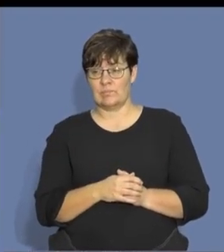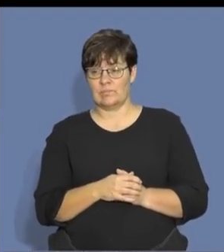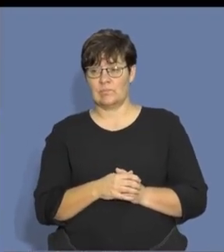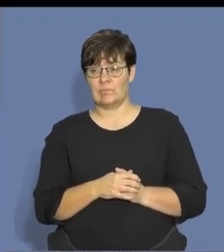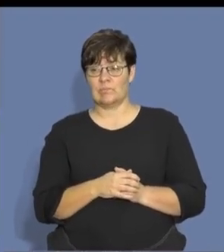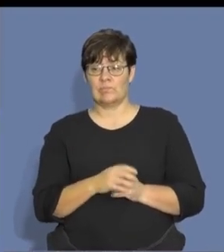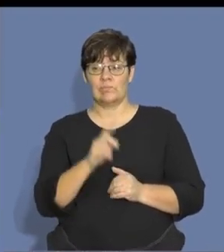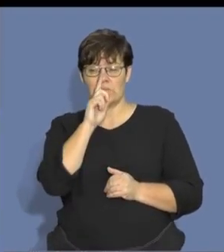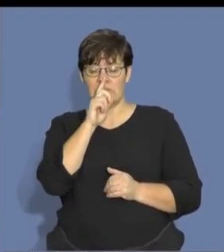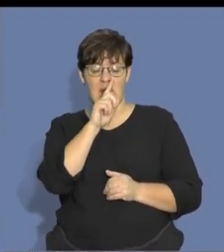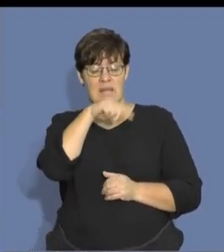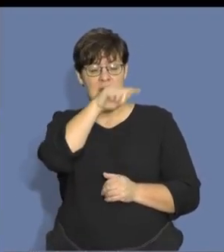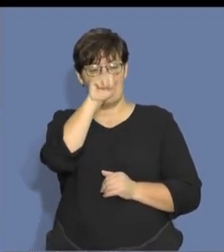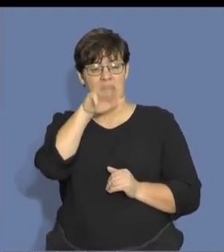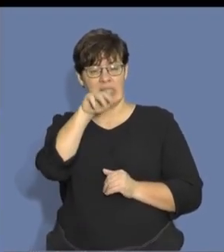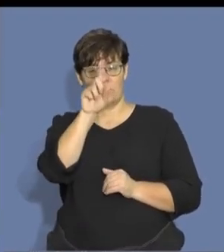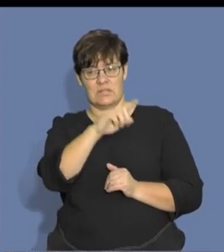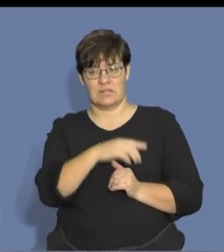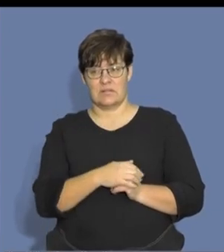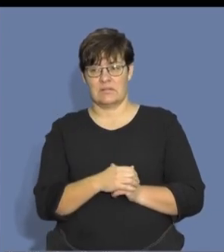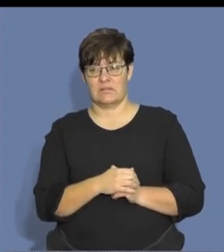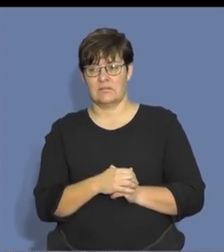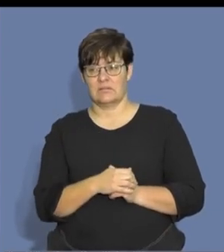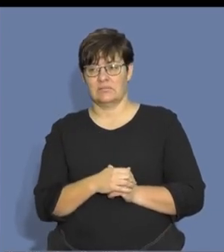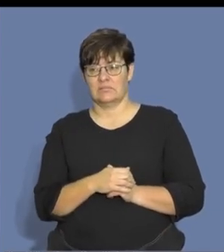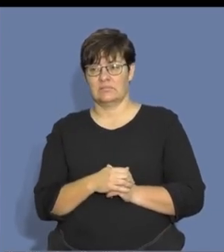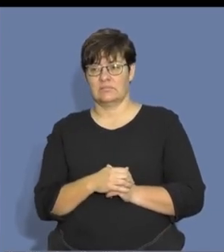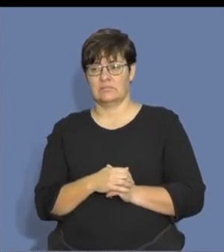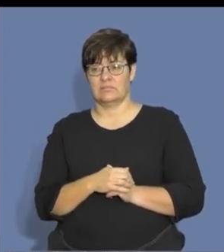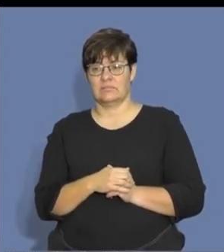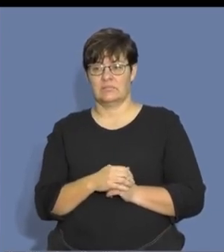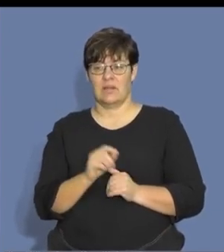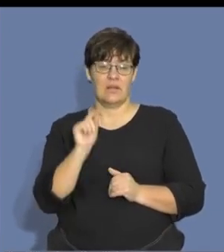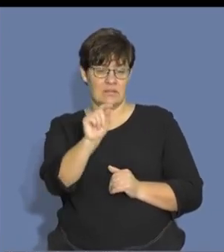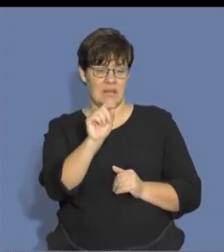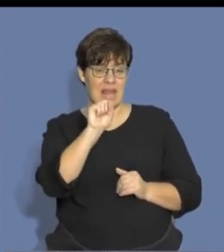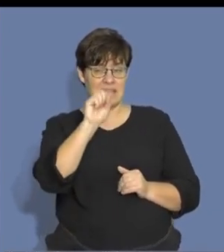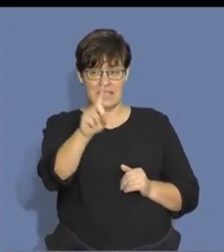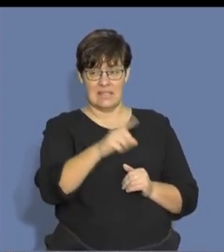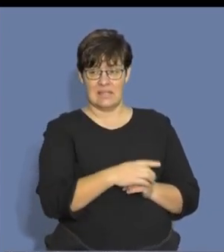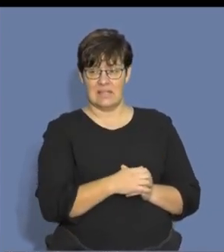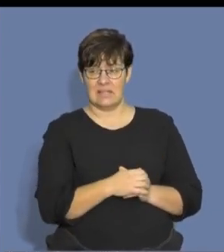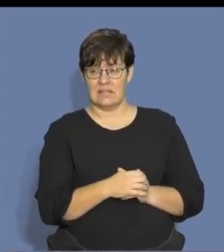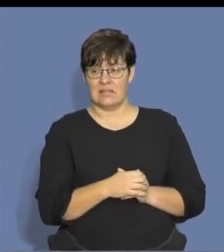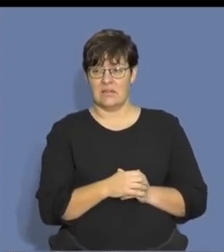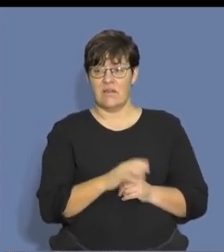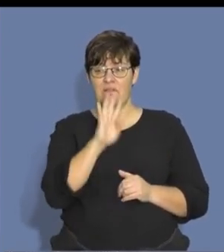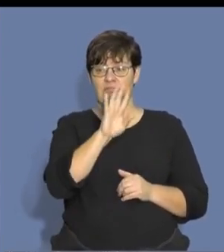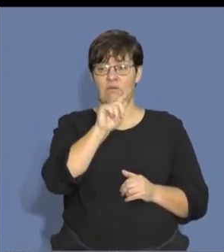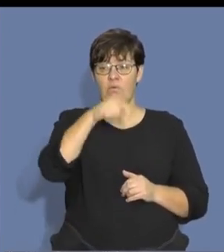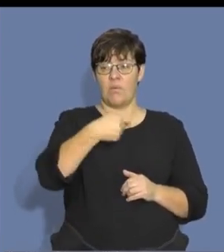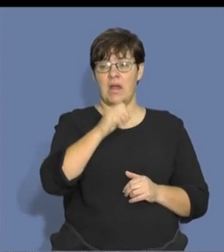let's just see what is the square root of 19. Well, the square root of 19 is equal to, and let's press this SD button, is equal